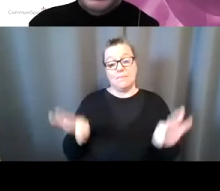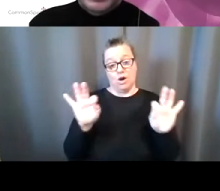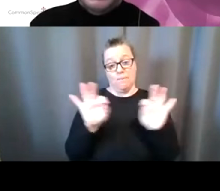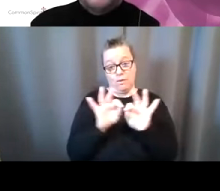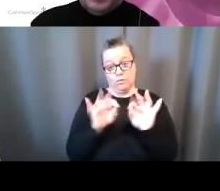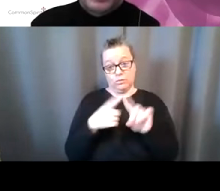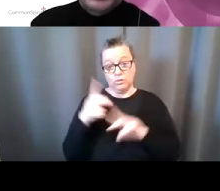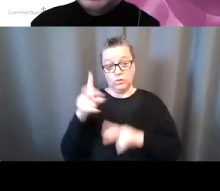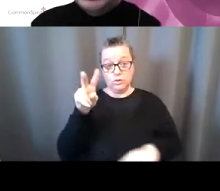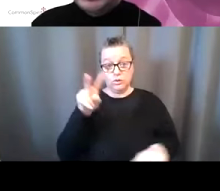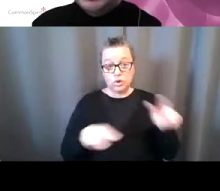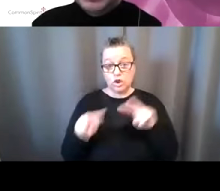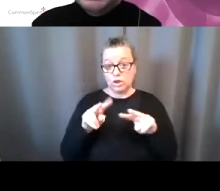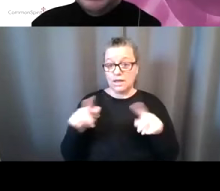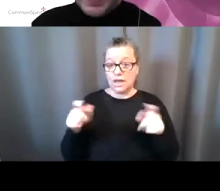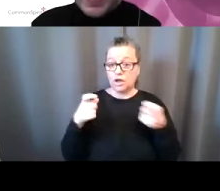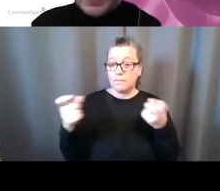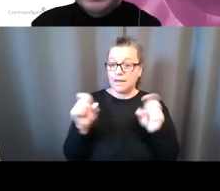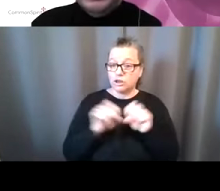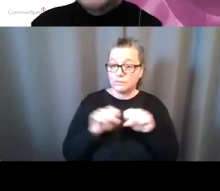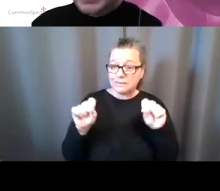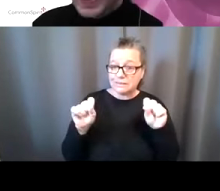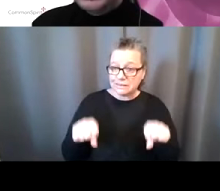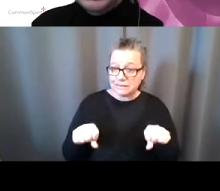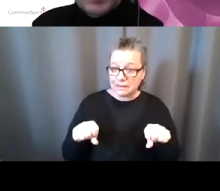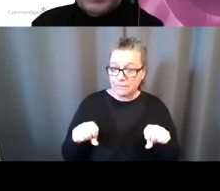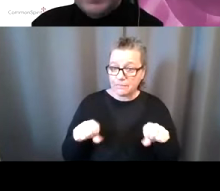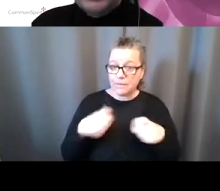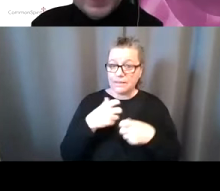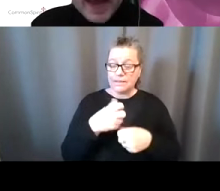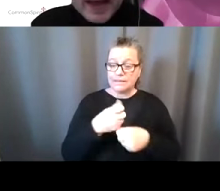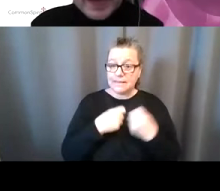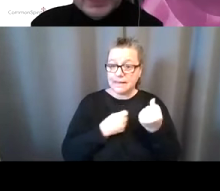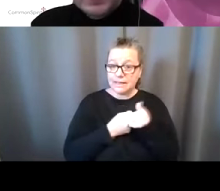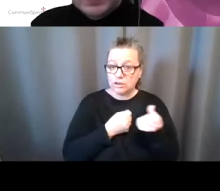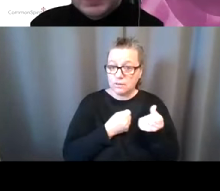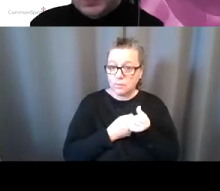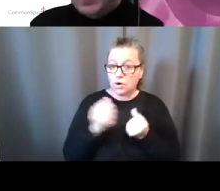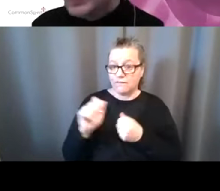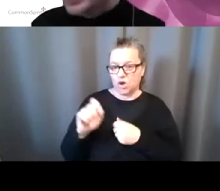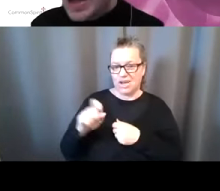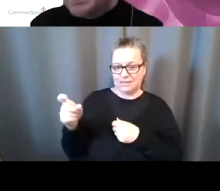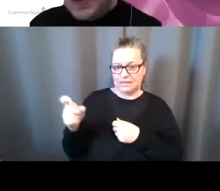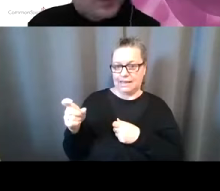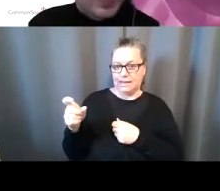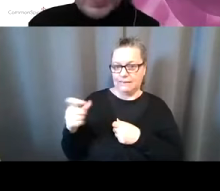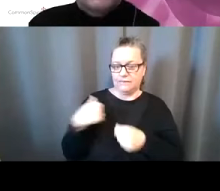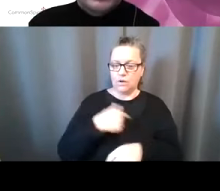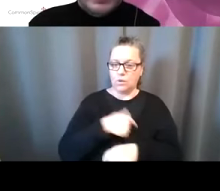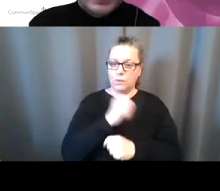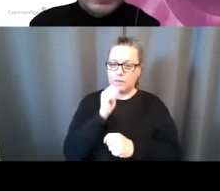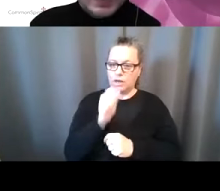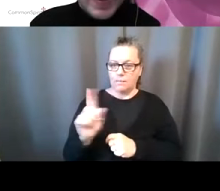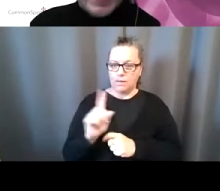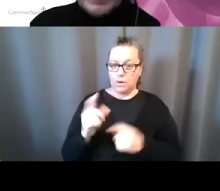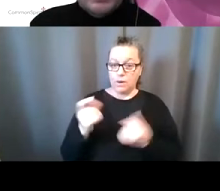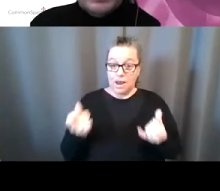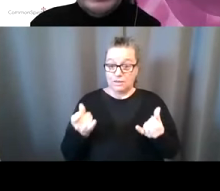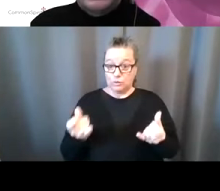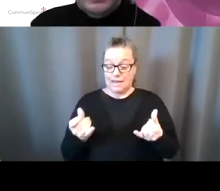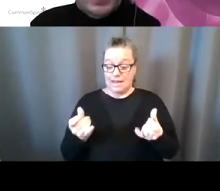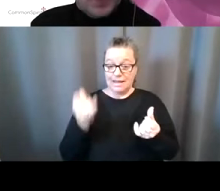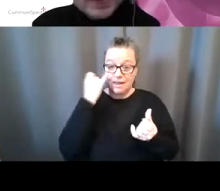looking at your management system is by getting the support of your executives. We would not be where we're at today